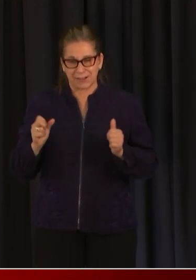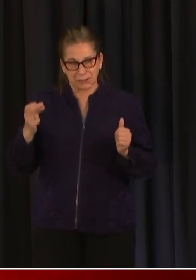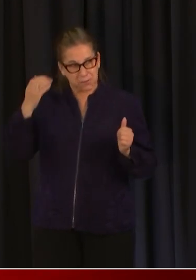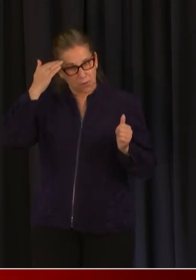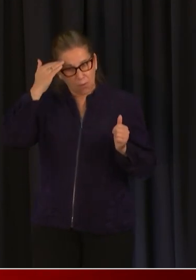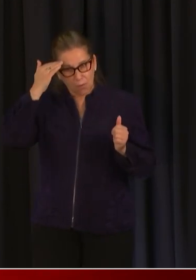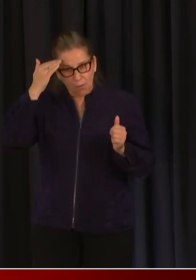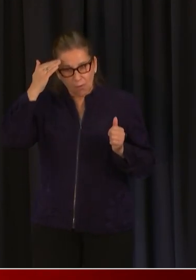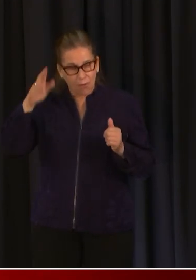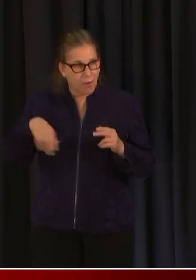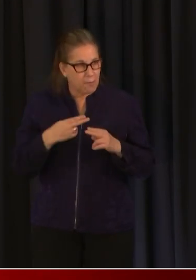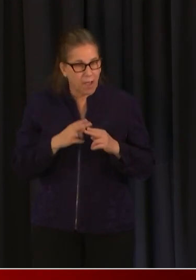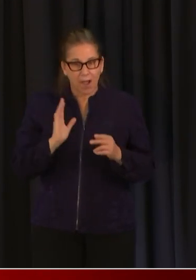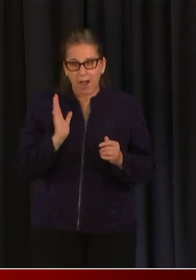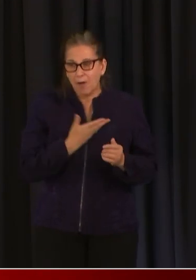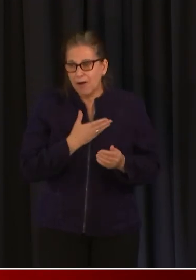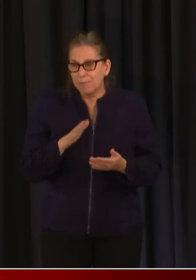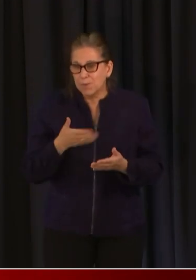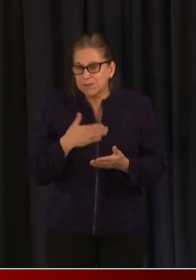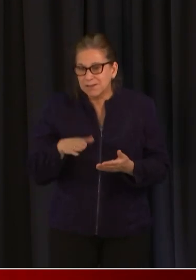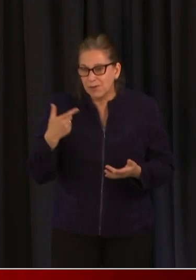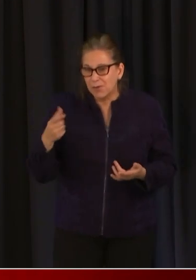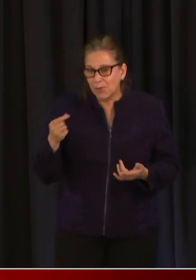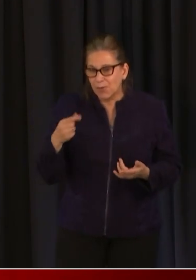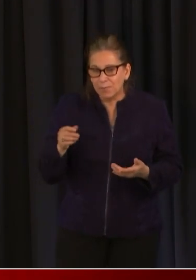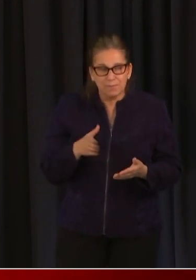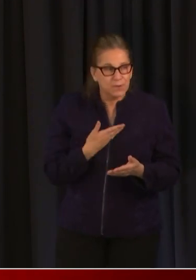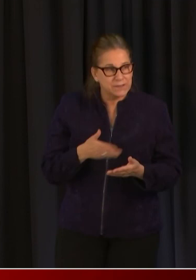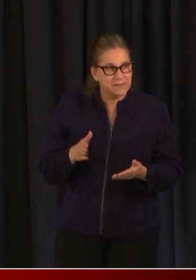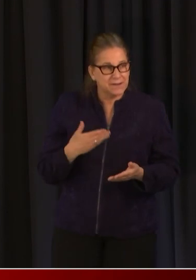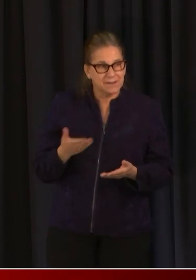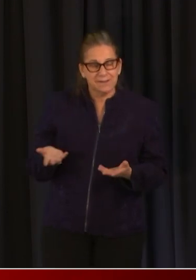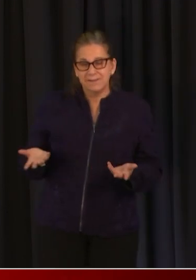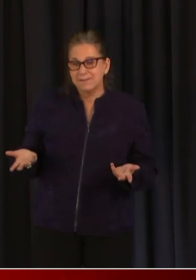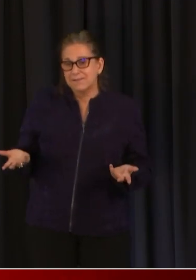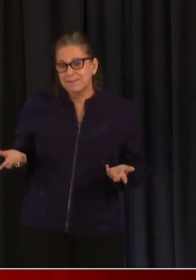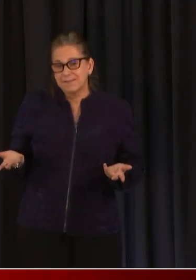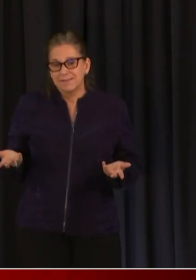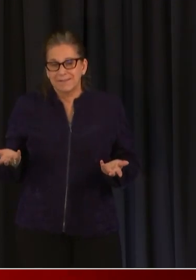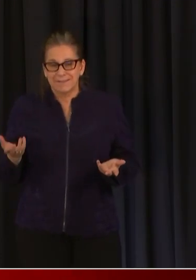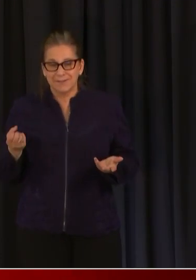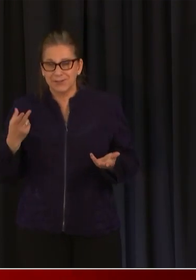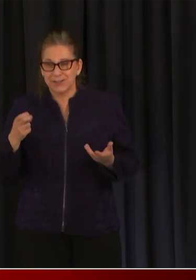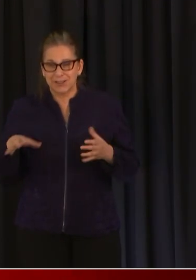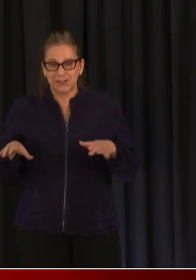familiar with go-go music to do the butt